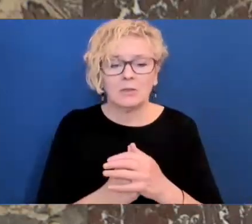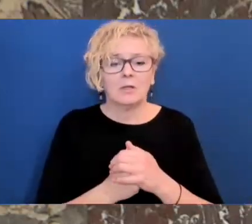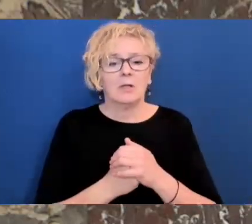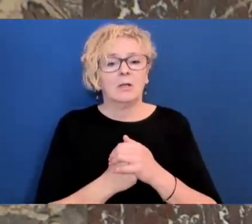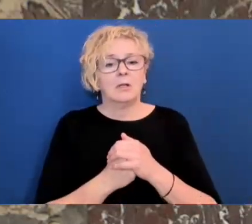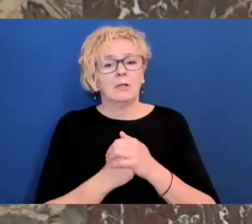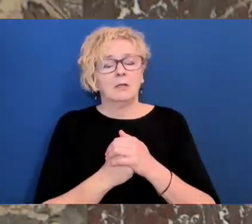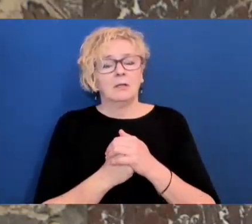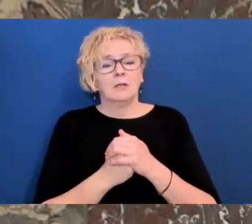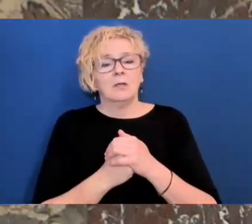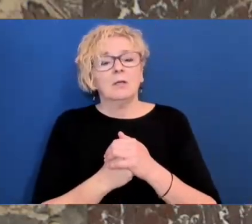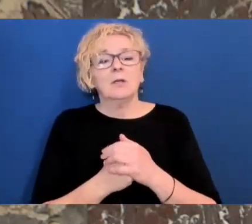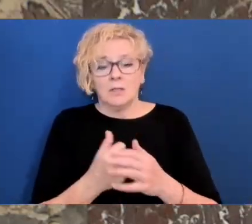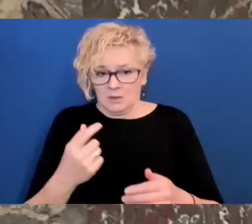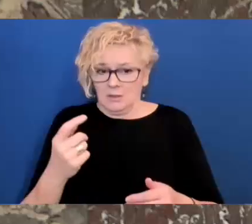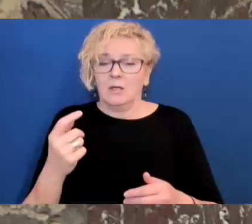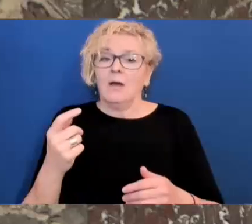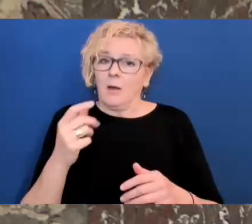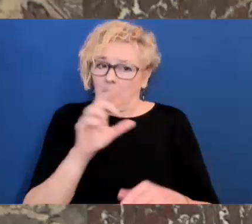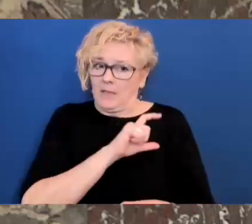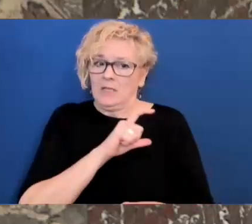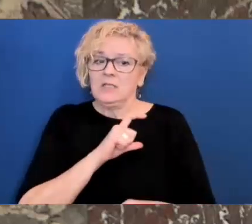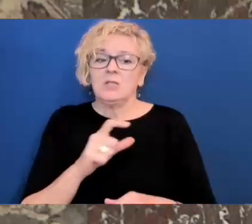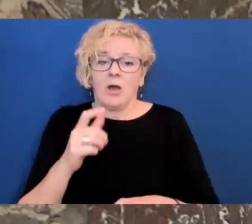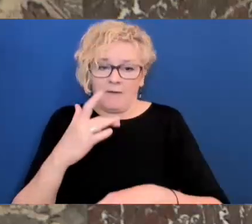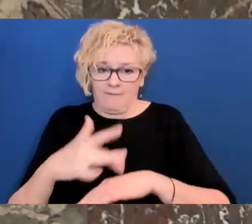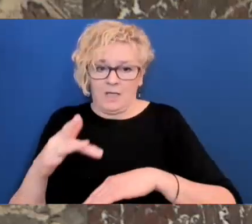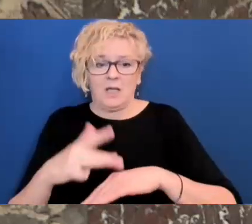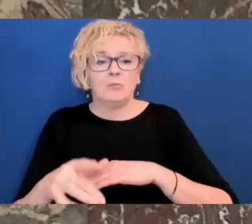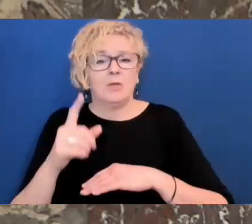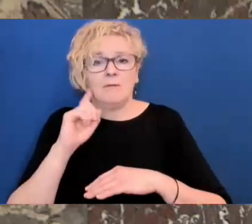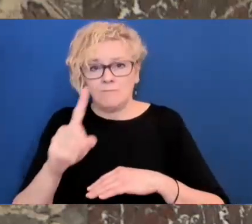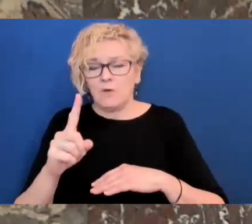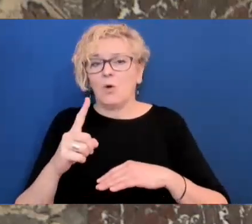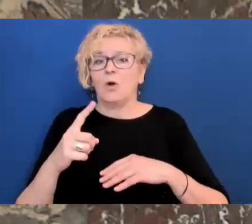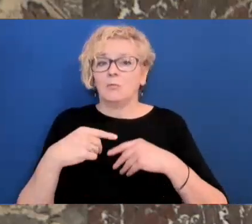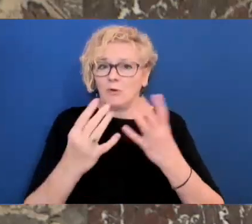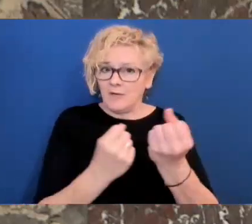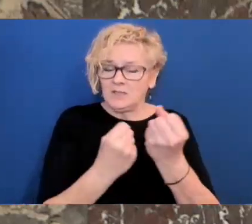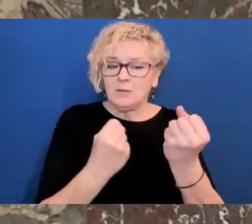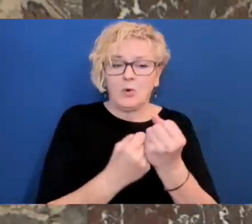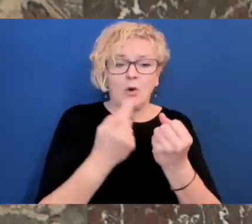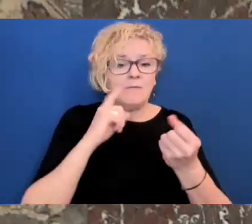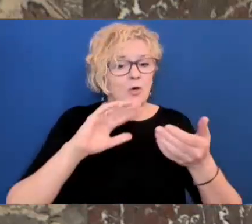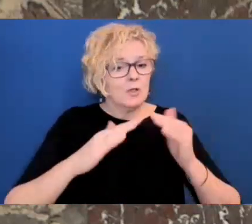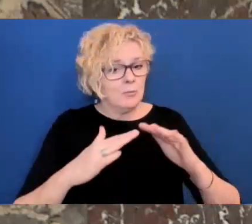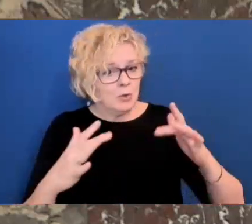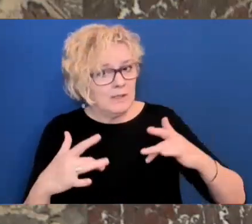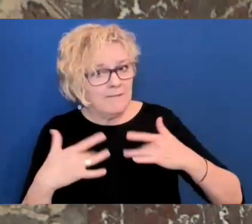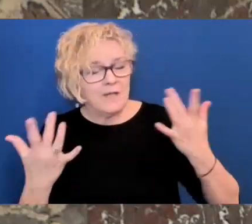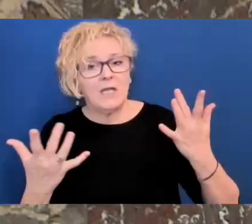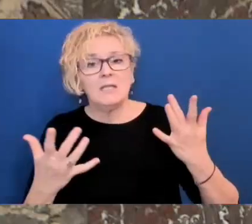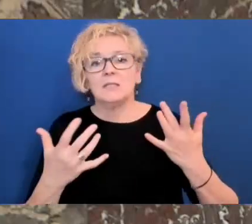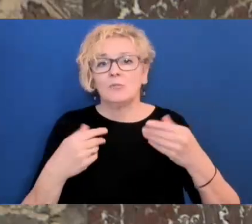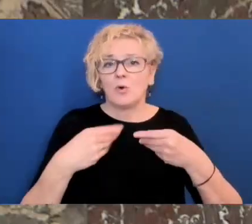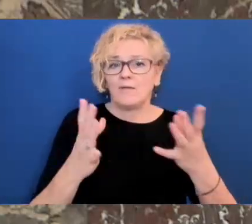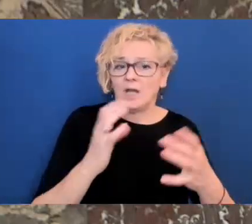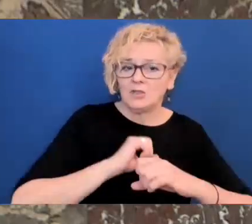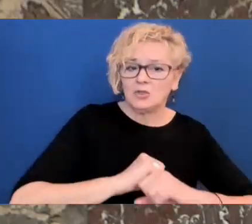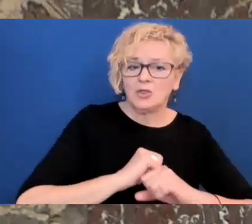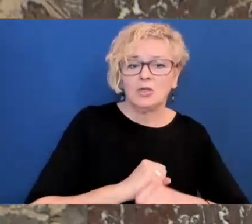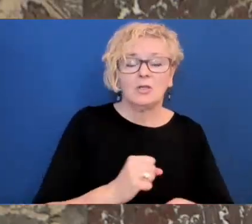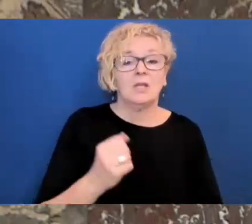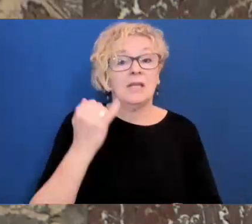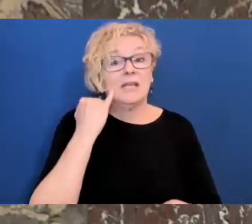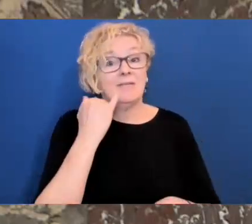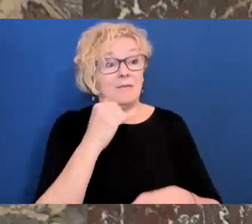violent offenders, 400 in the province, to ensure that courts have all the information they need when people are arrested to detain and hold these individuals,